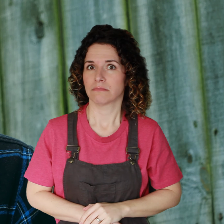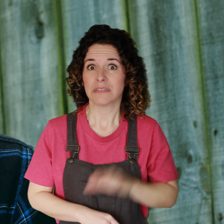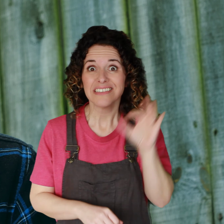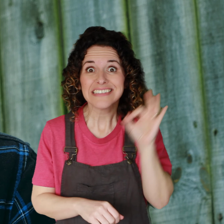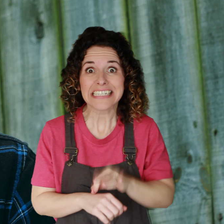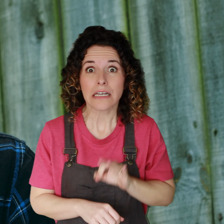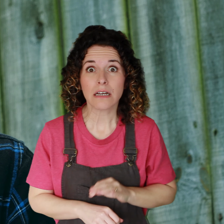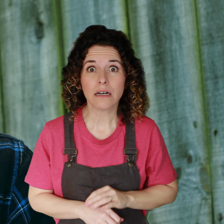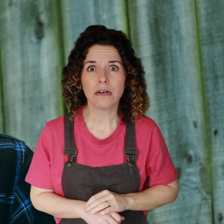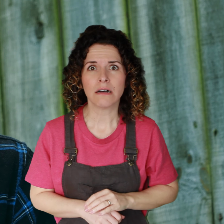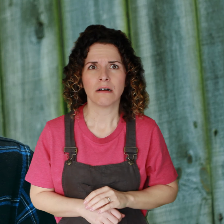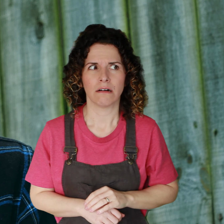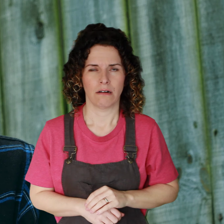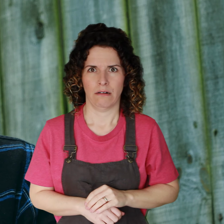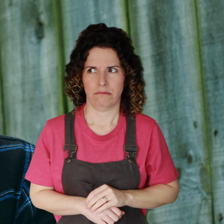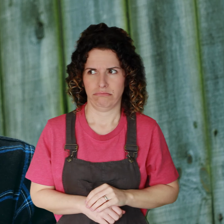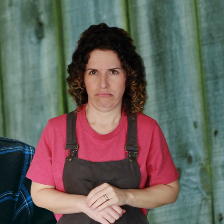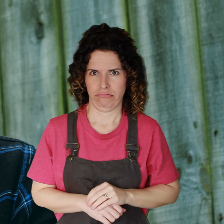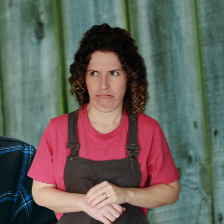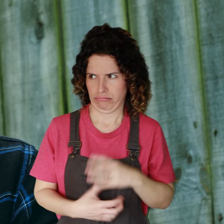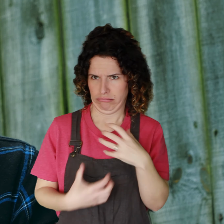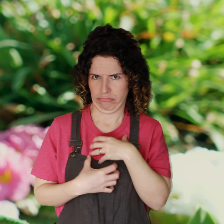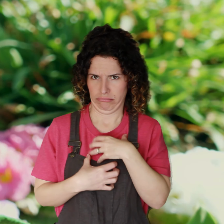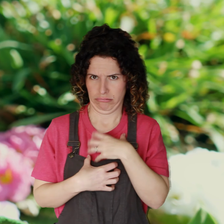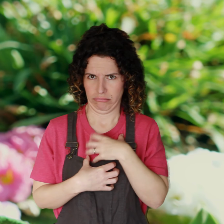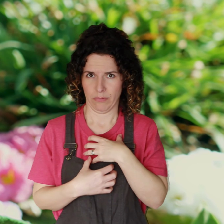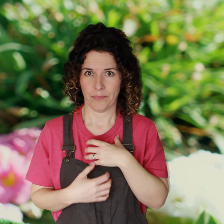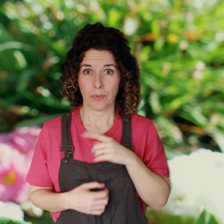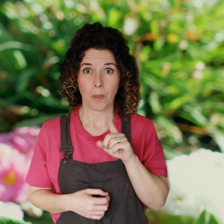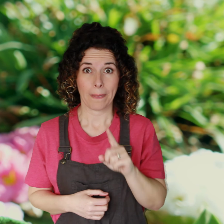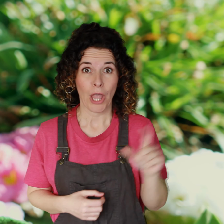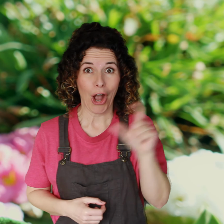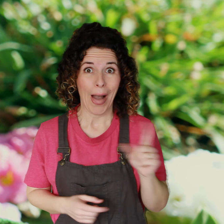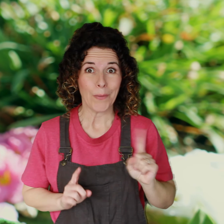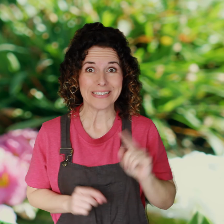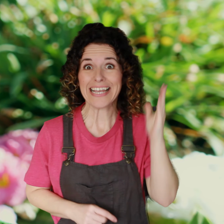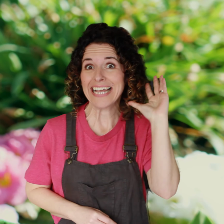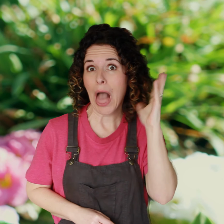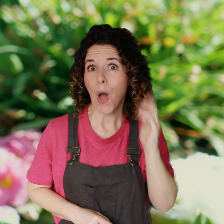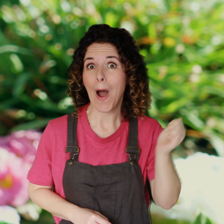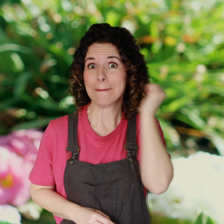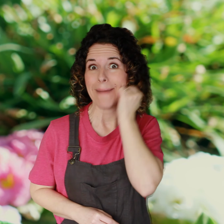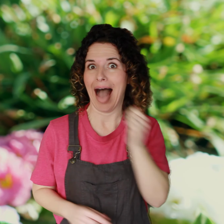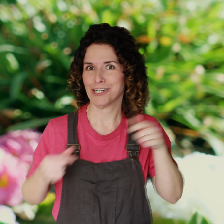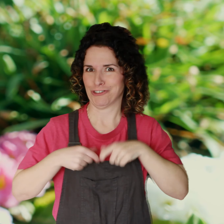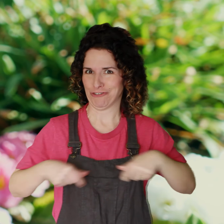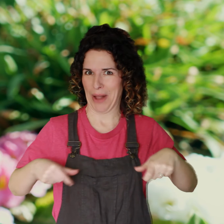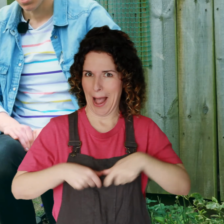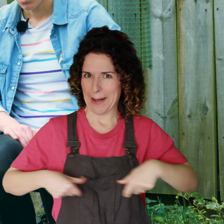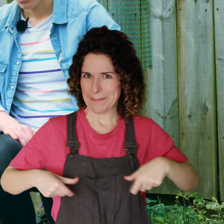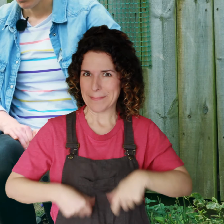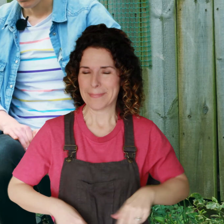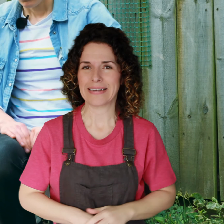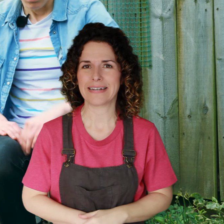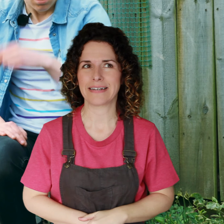A sting? I don't like the sound of that. It's yellow, black and stripey.